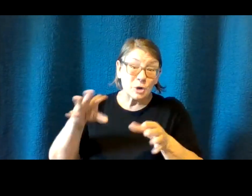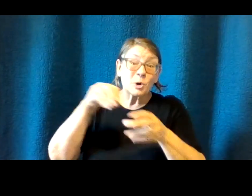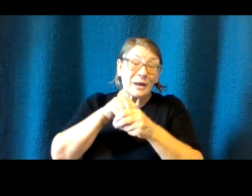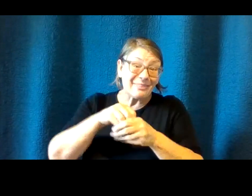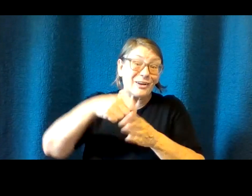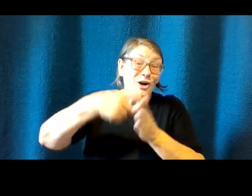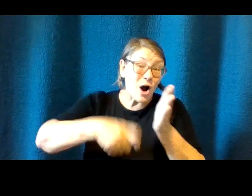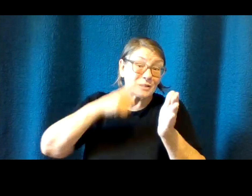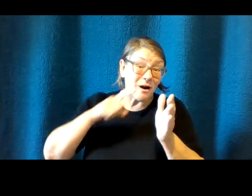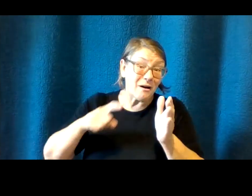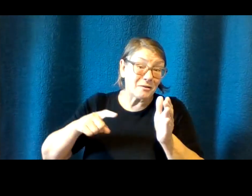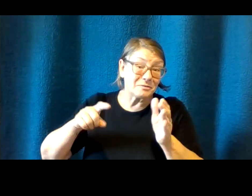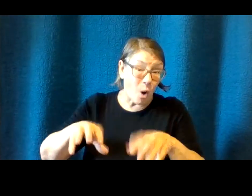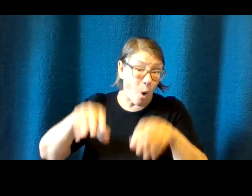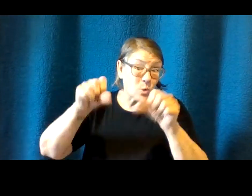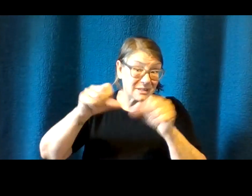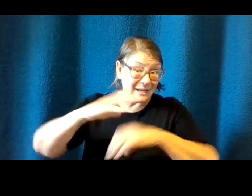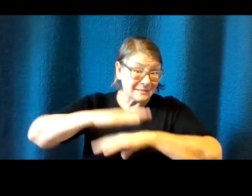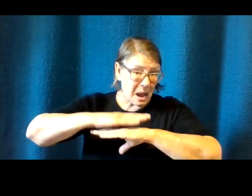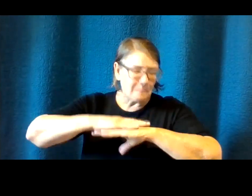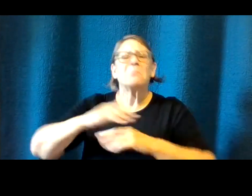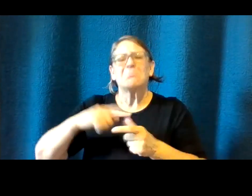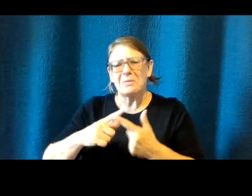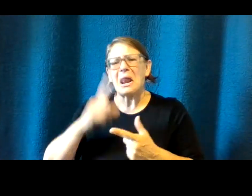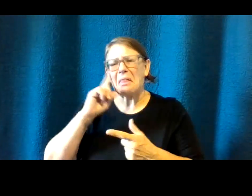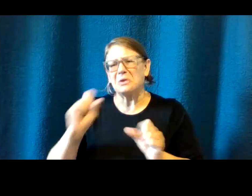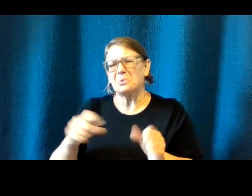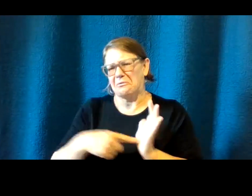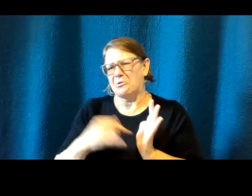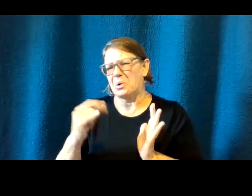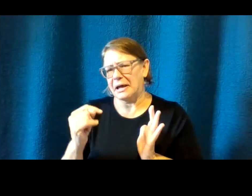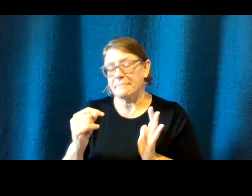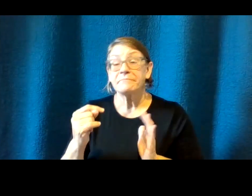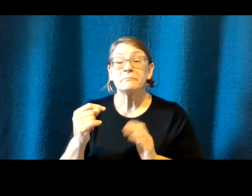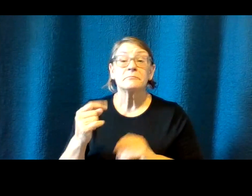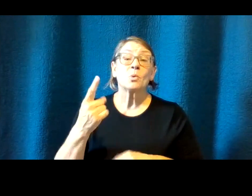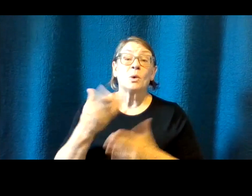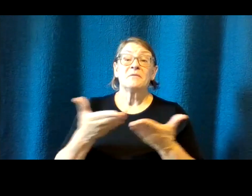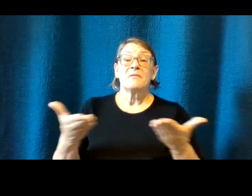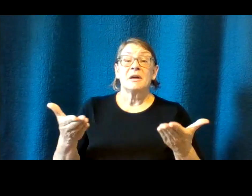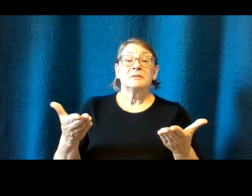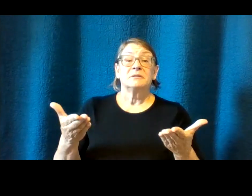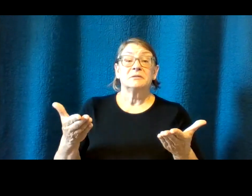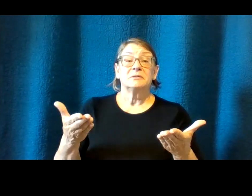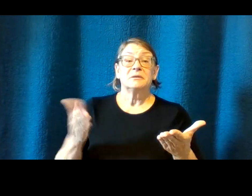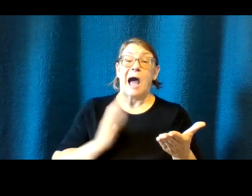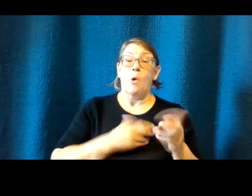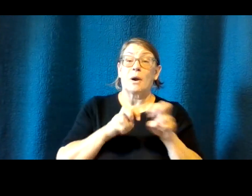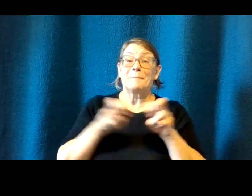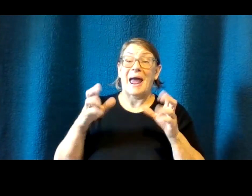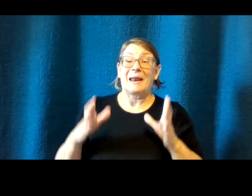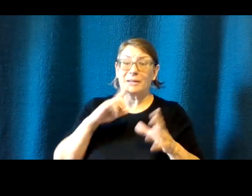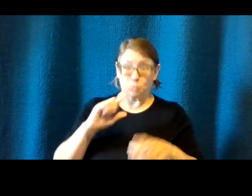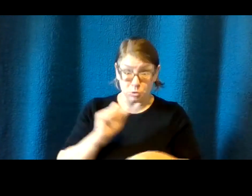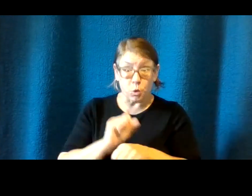it's affordable for all. I thought one of the interesting things, one of our panelists was working for the